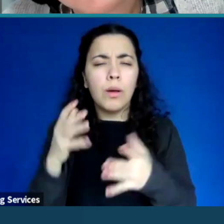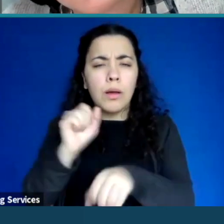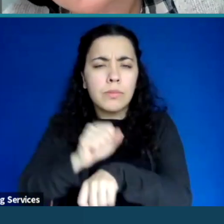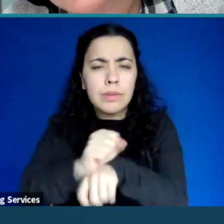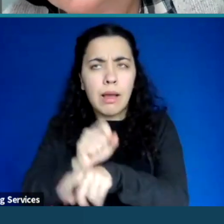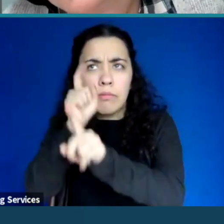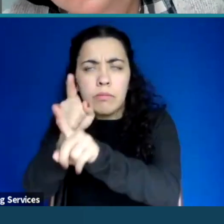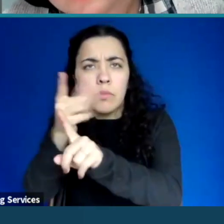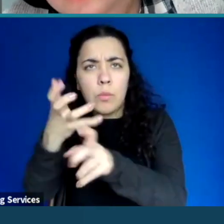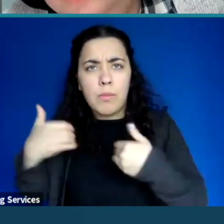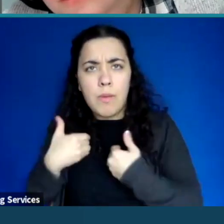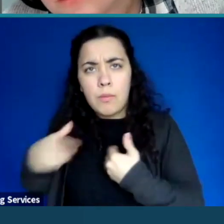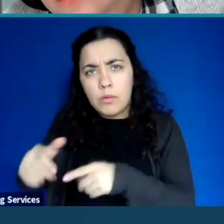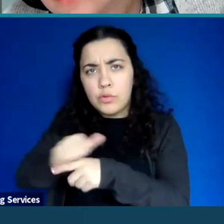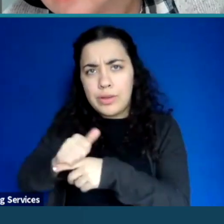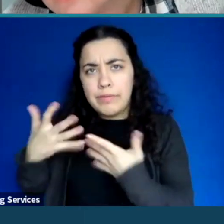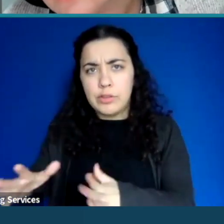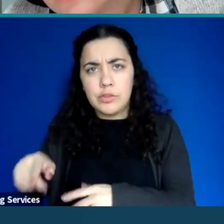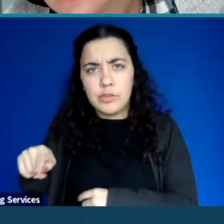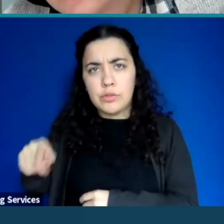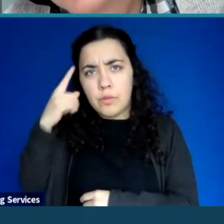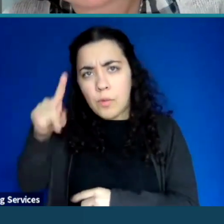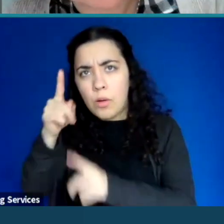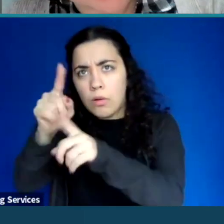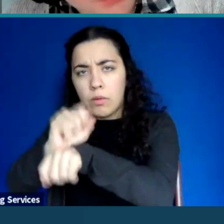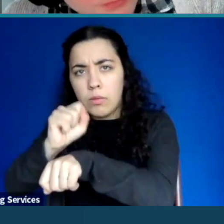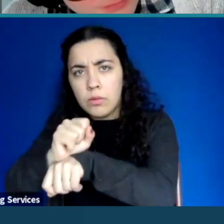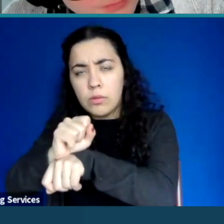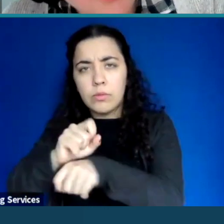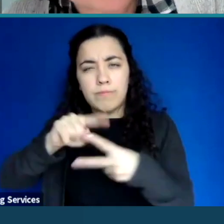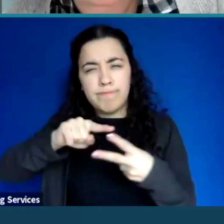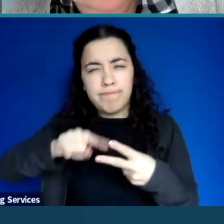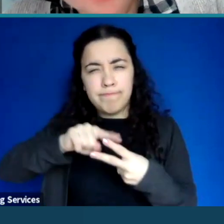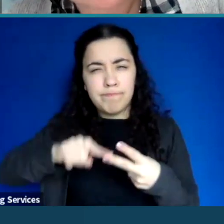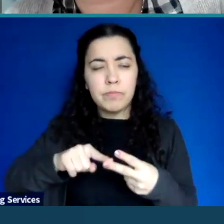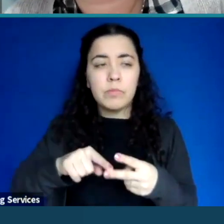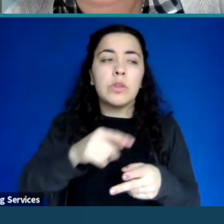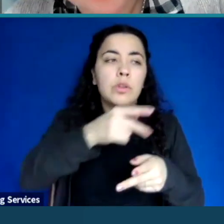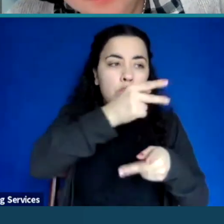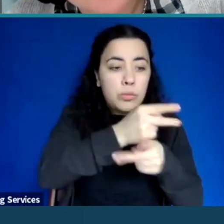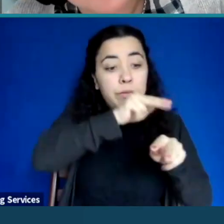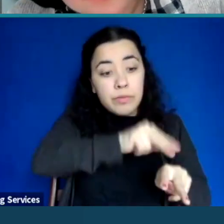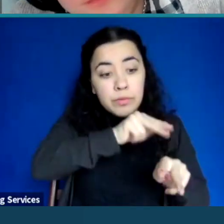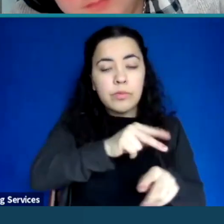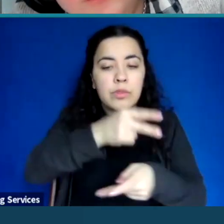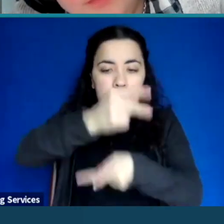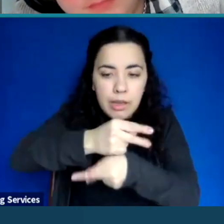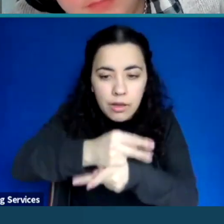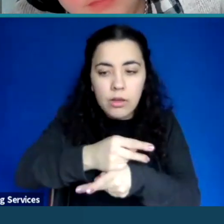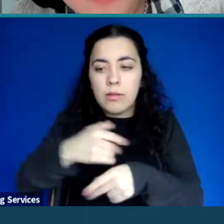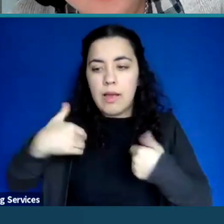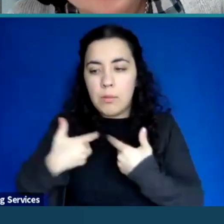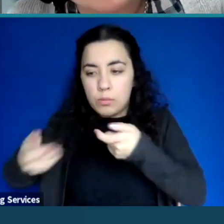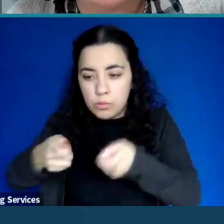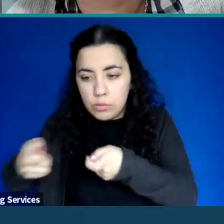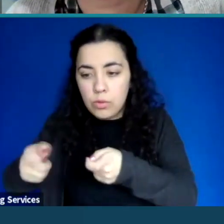animal trained to perform? Those would be the 3 main things: supervision, care, control of the animal, and then being